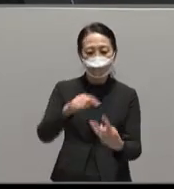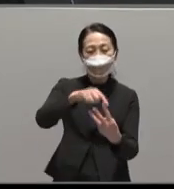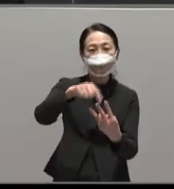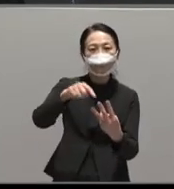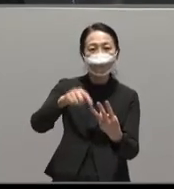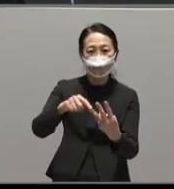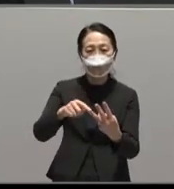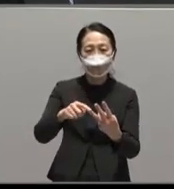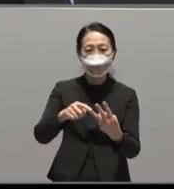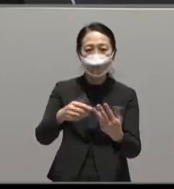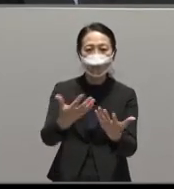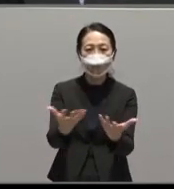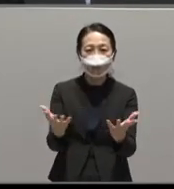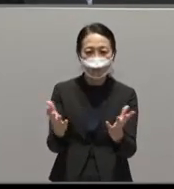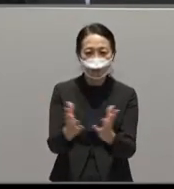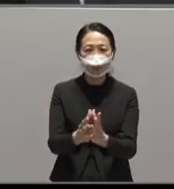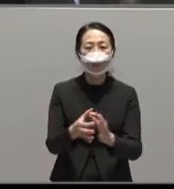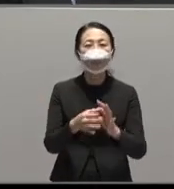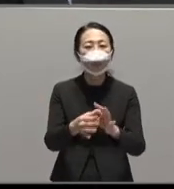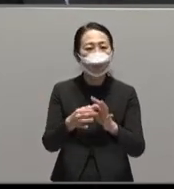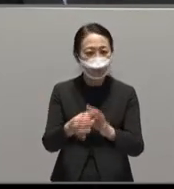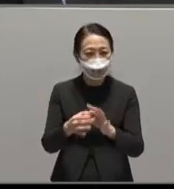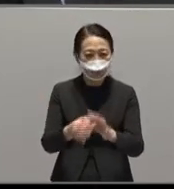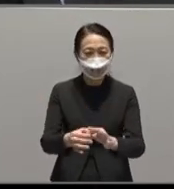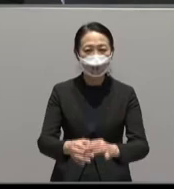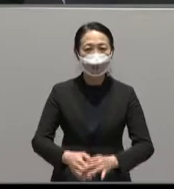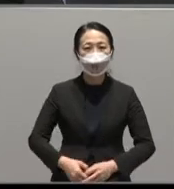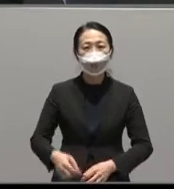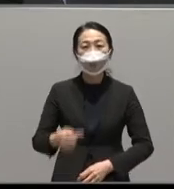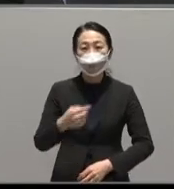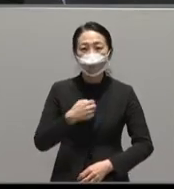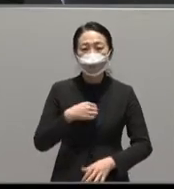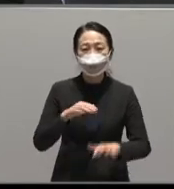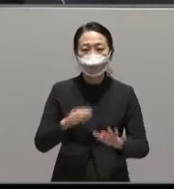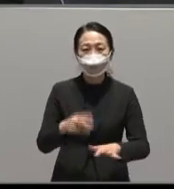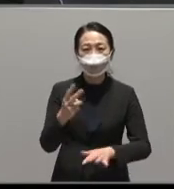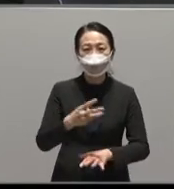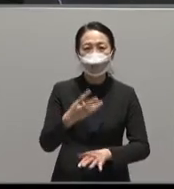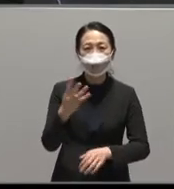For example, the Therapeutic Society and the